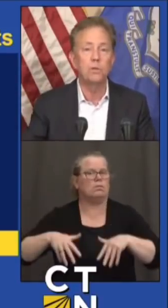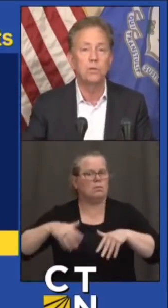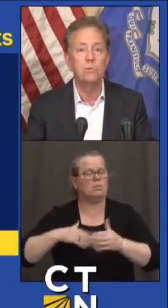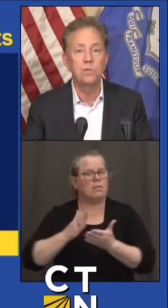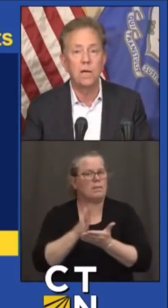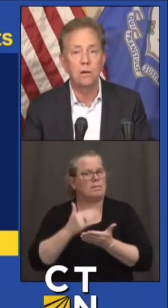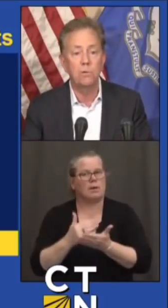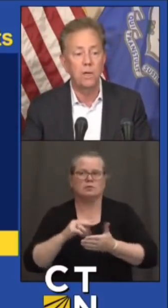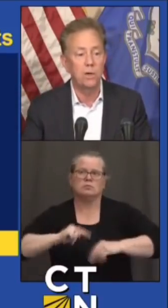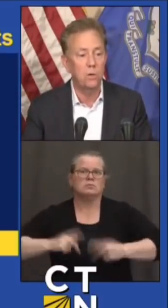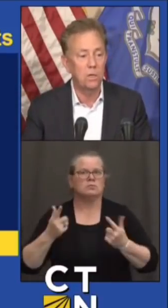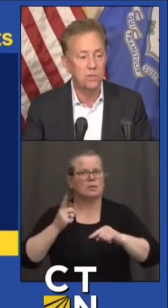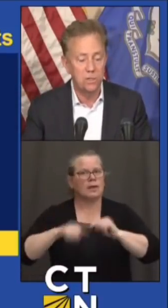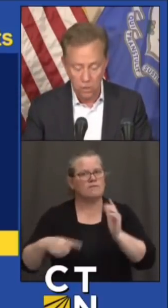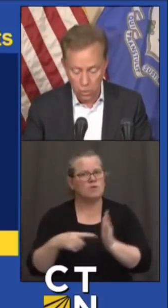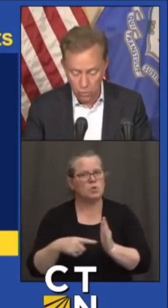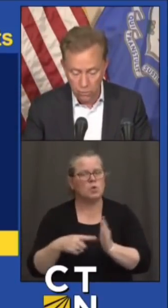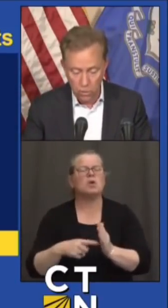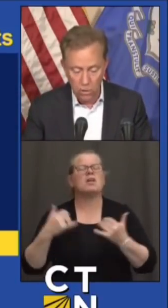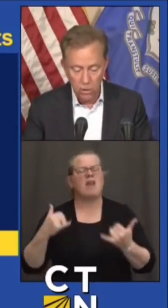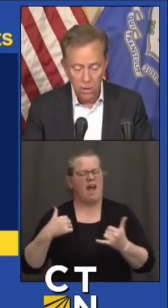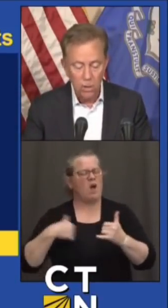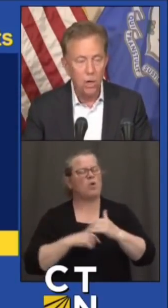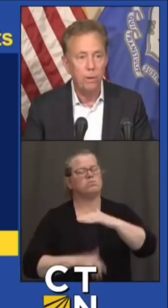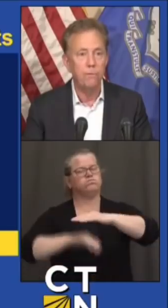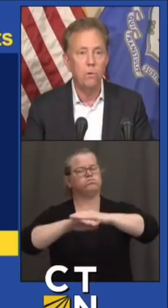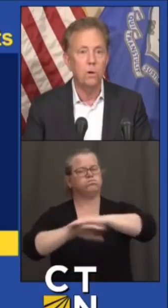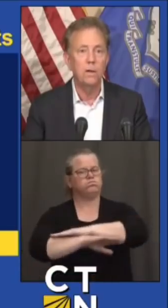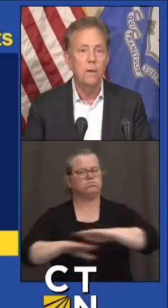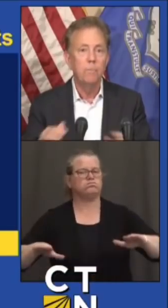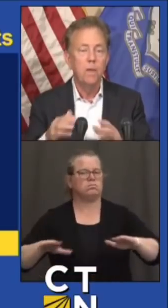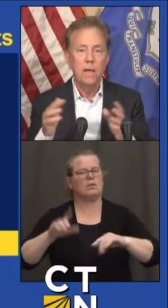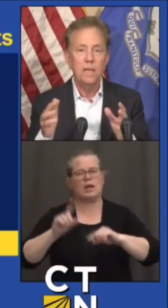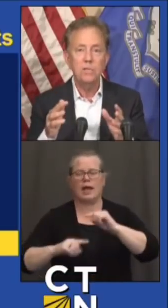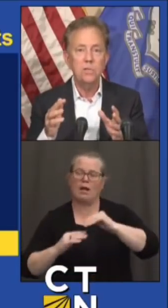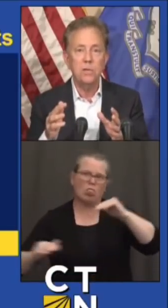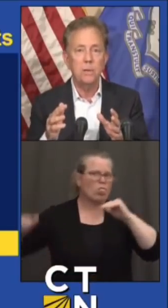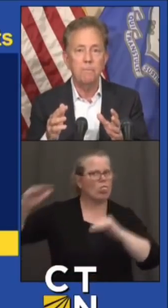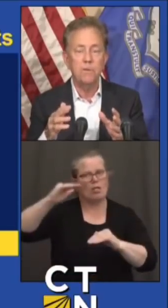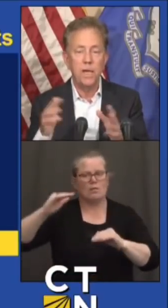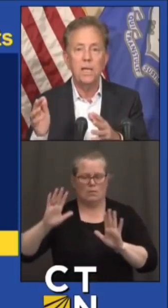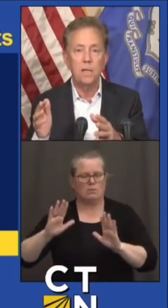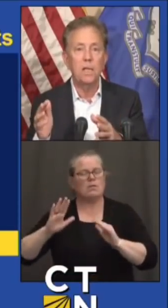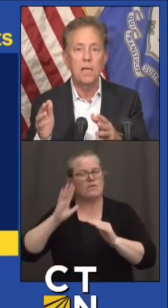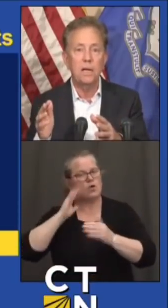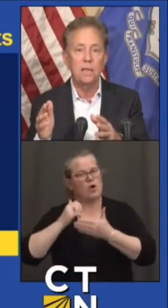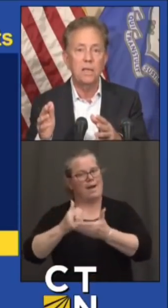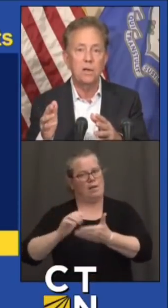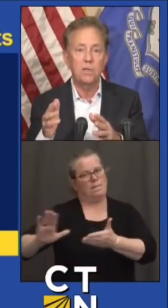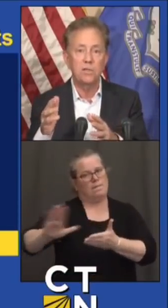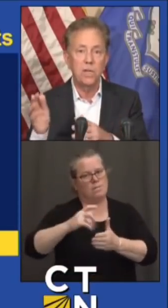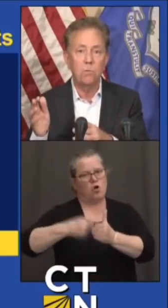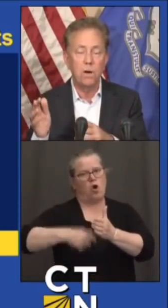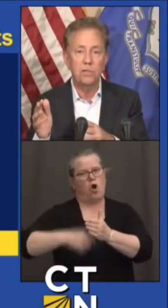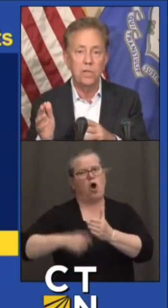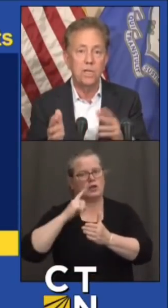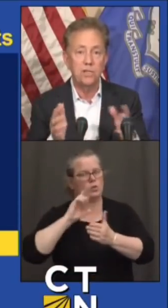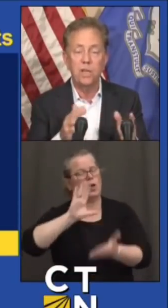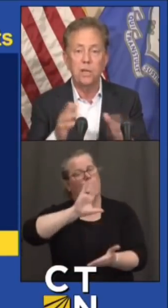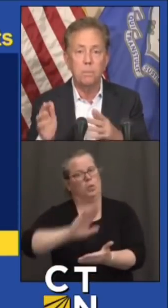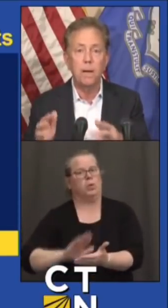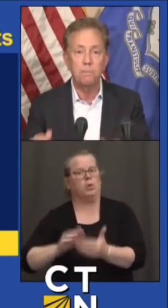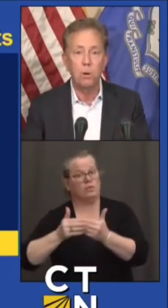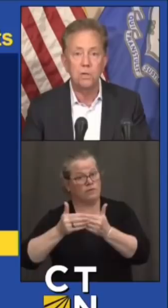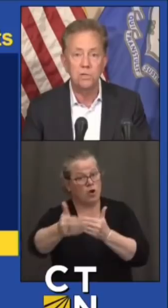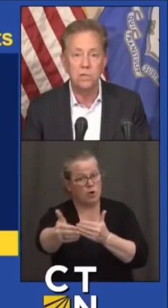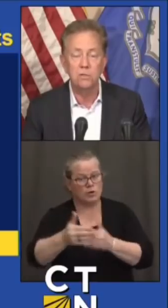help reduce healthcare costs overall going forward. And this is taking the lead. I think you're going to see in Washington,